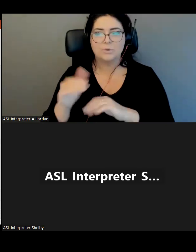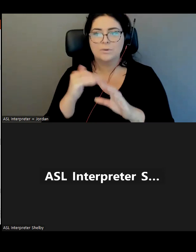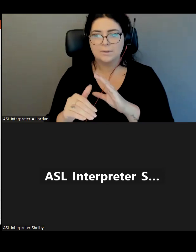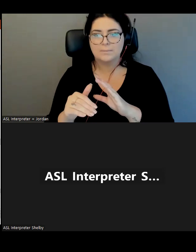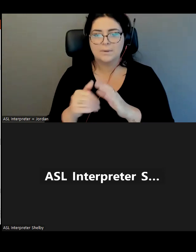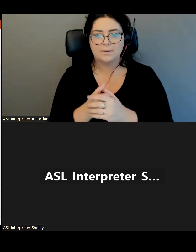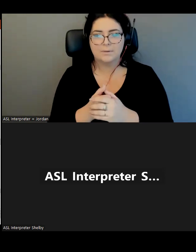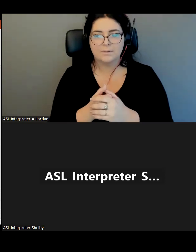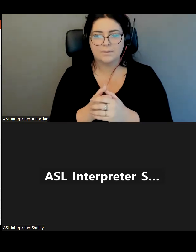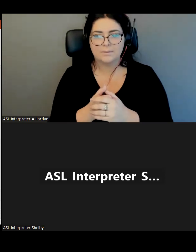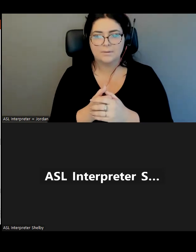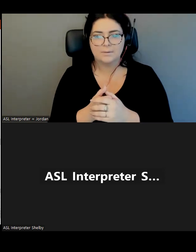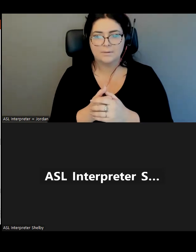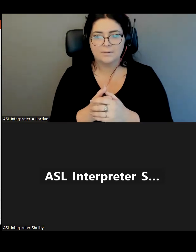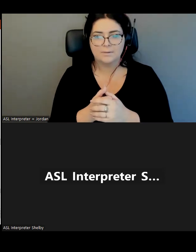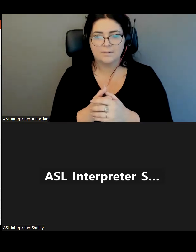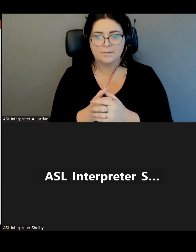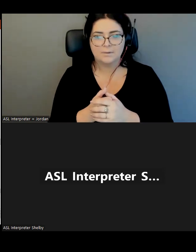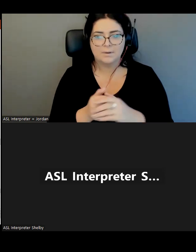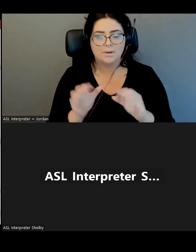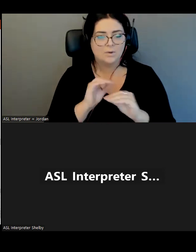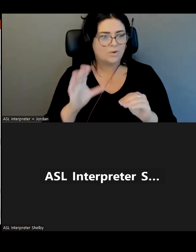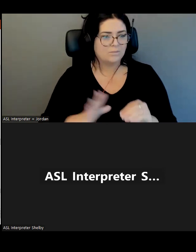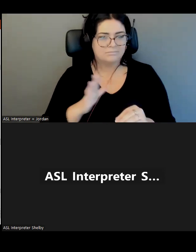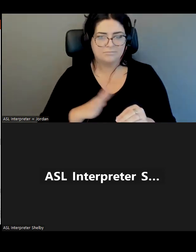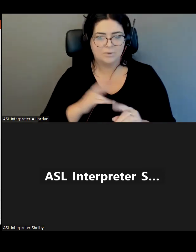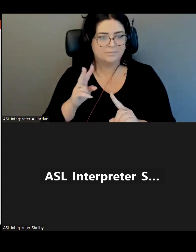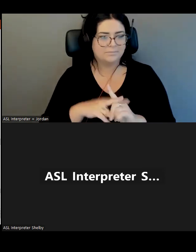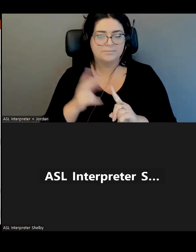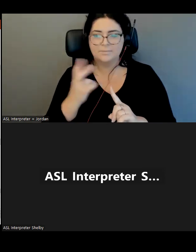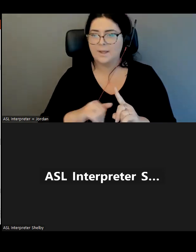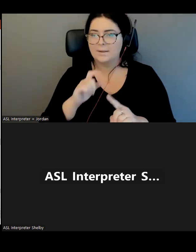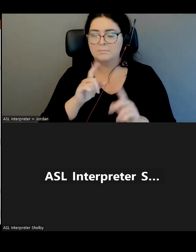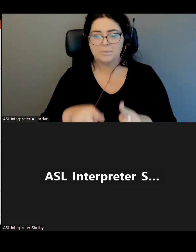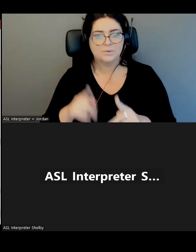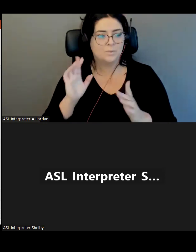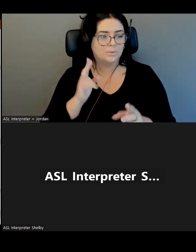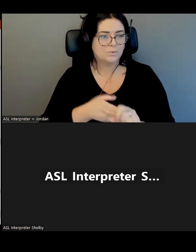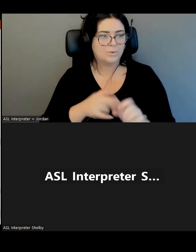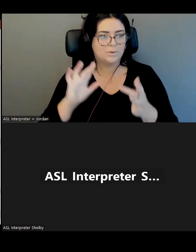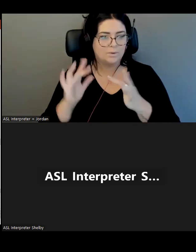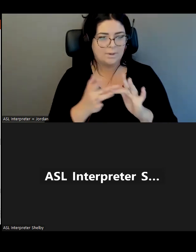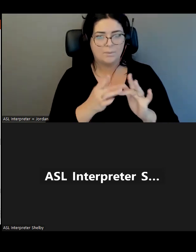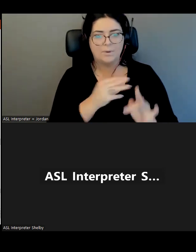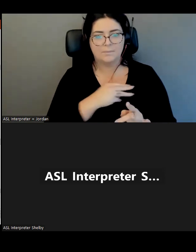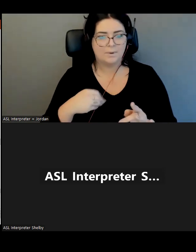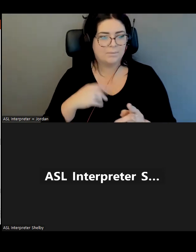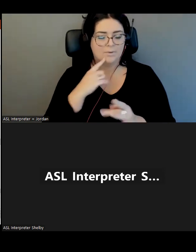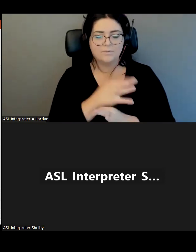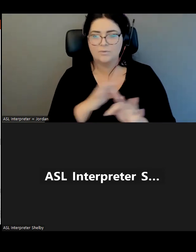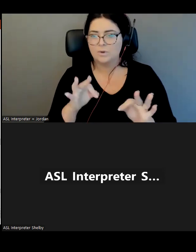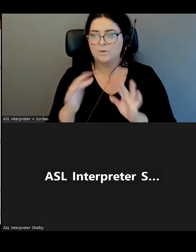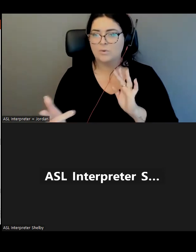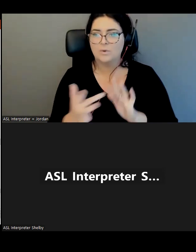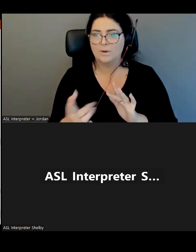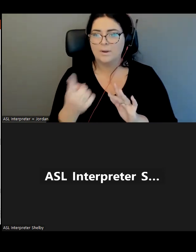you what group you represent. There's no formal application or anything. Anyone who would like to join our networking member list can certainly reach out and get our information. We